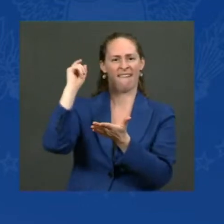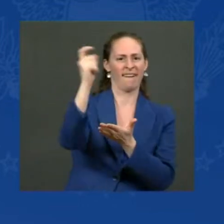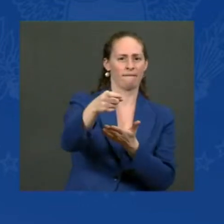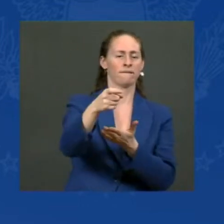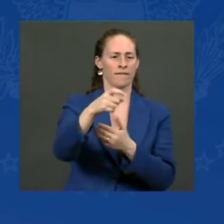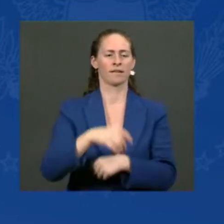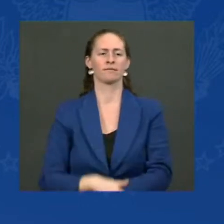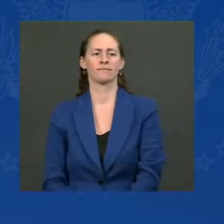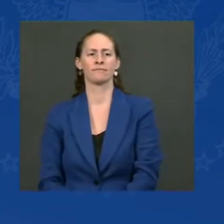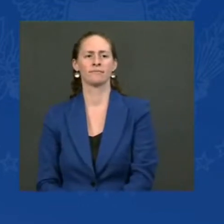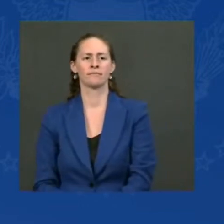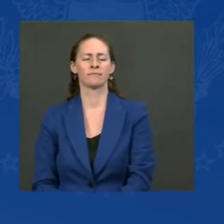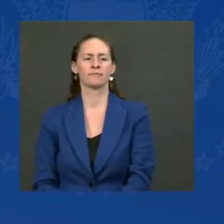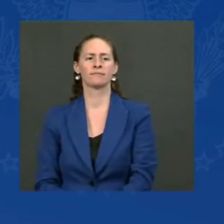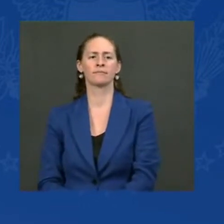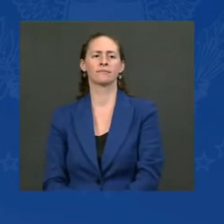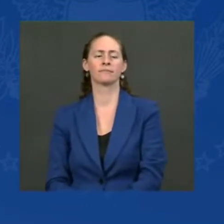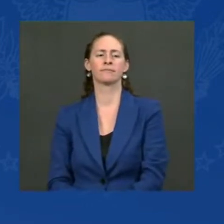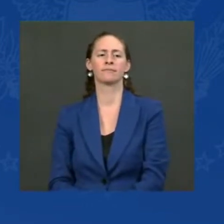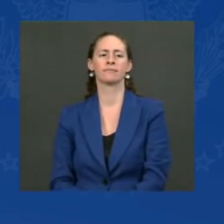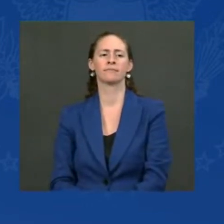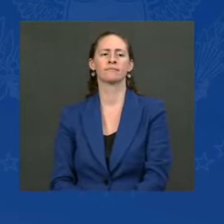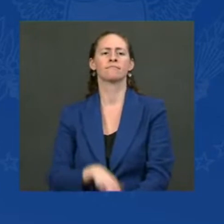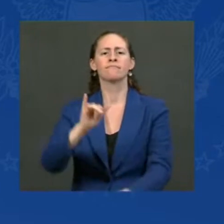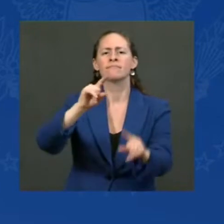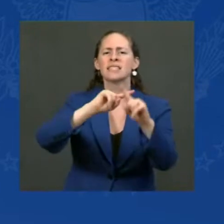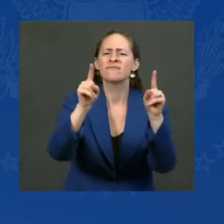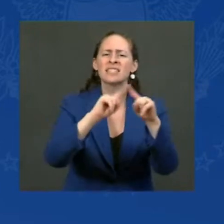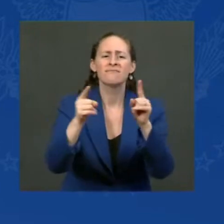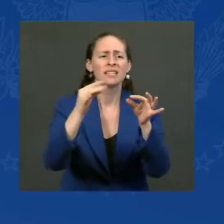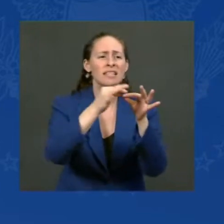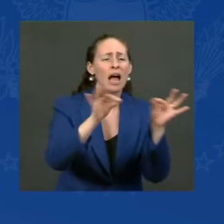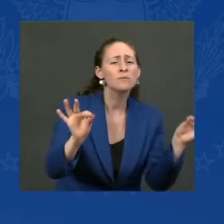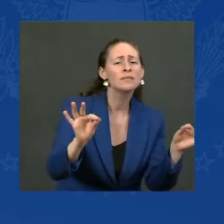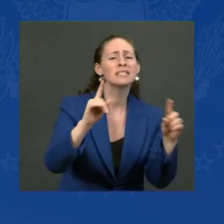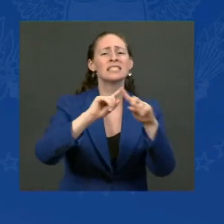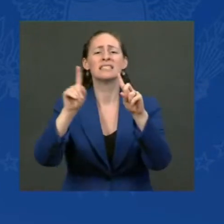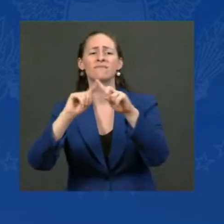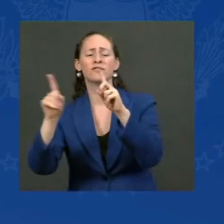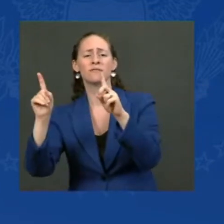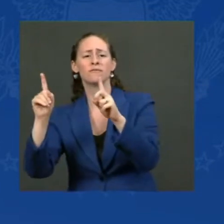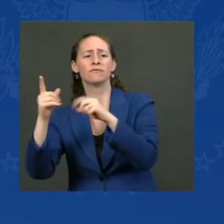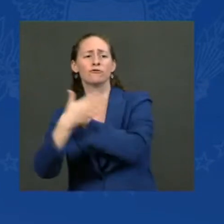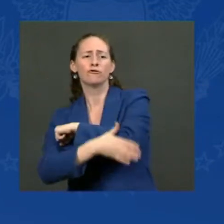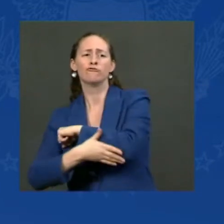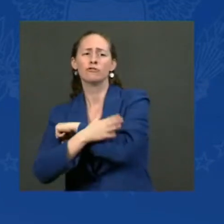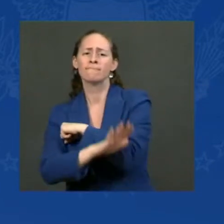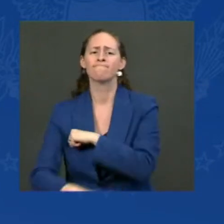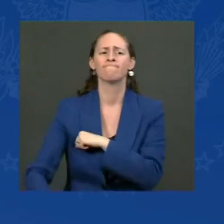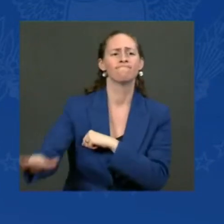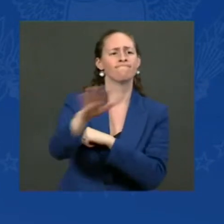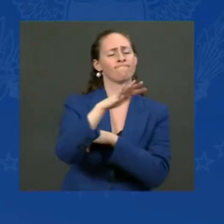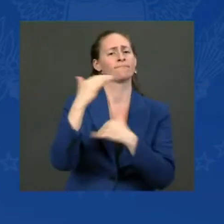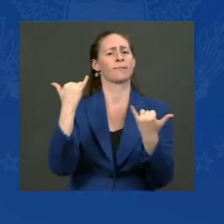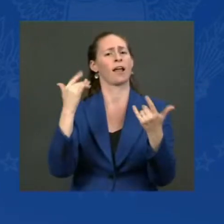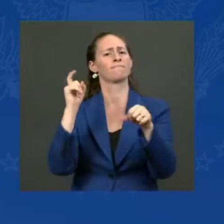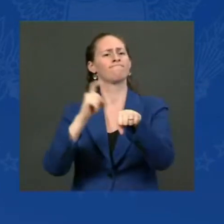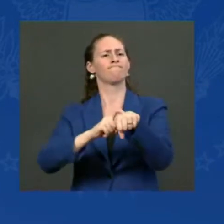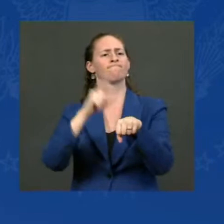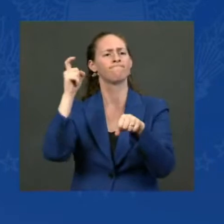voices across languages and continents, we hear a common cry, a cry for